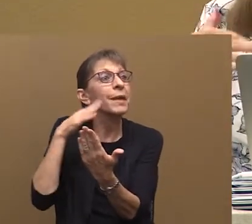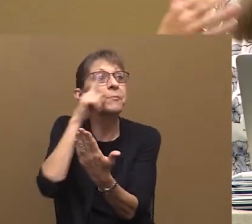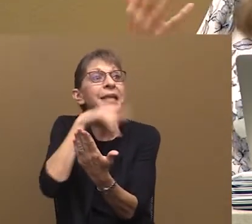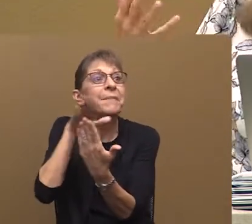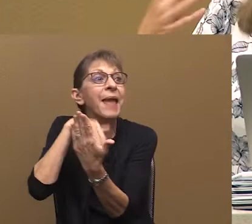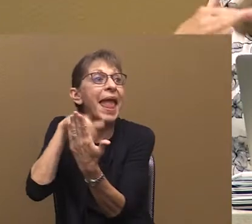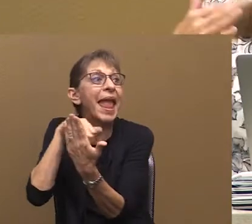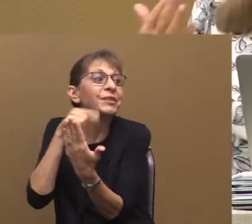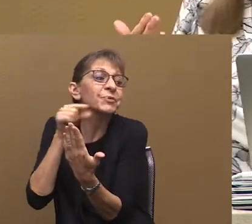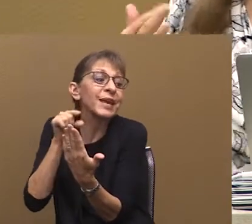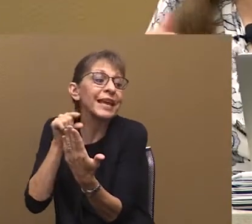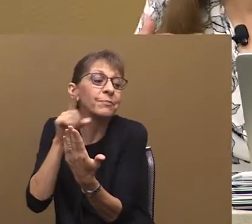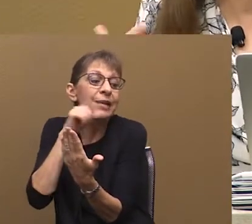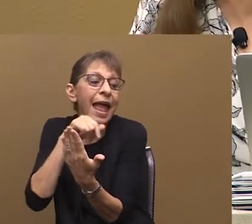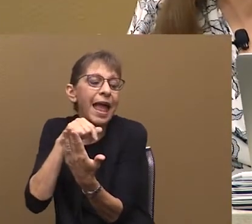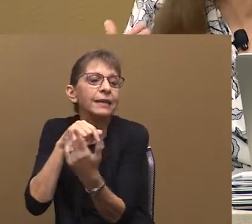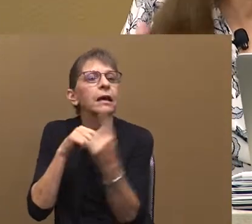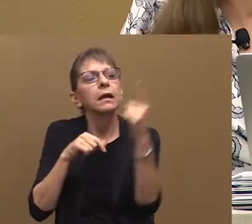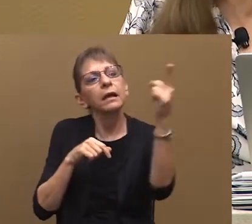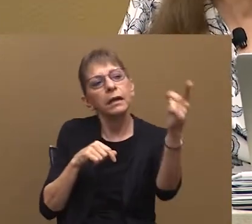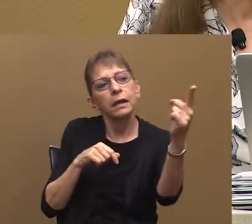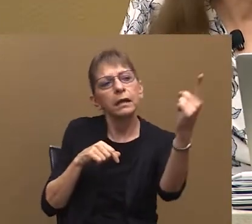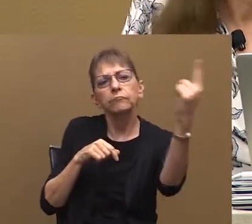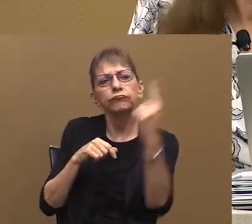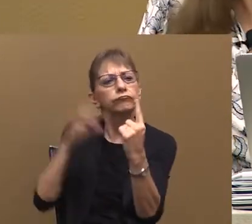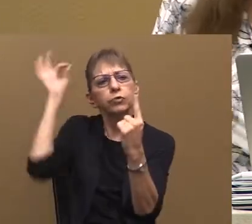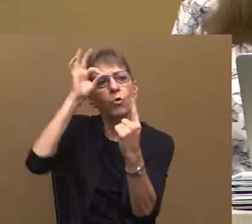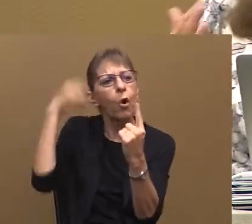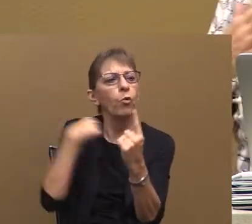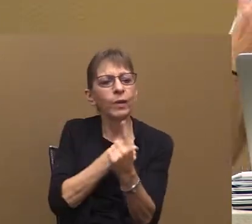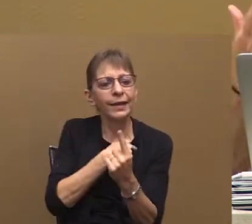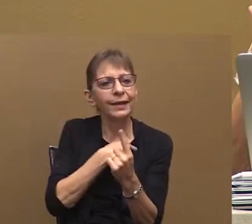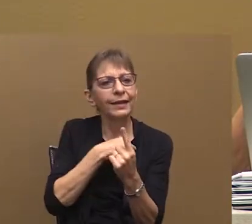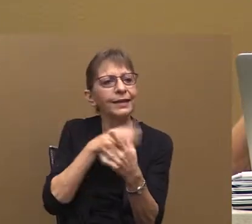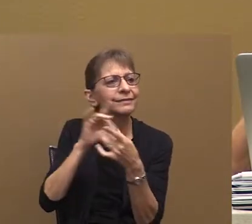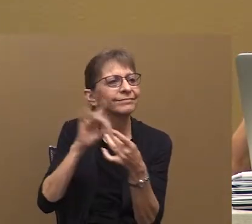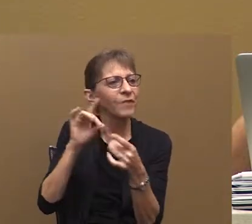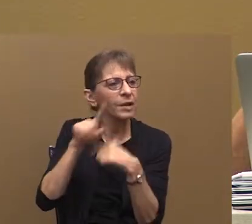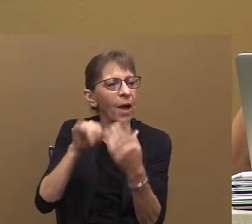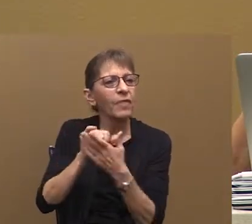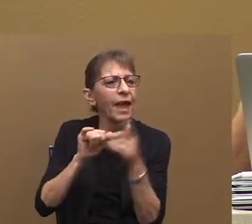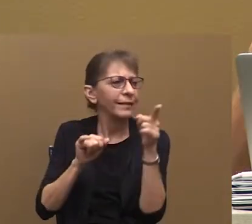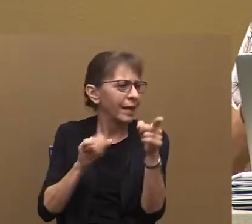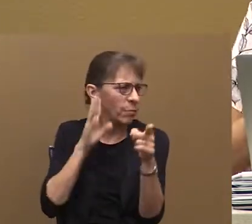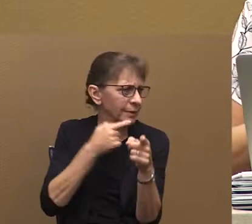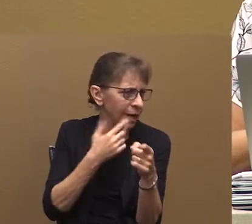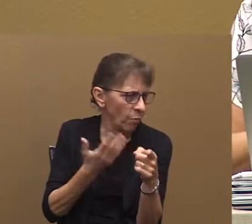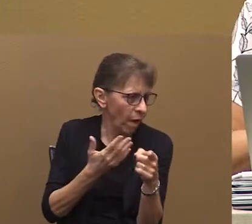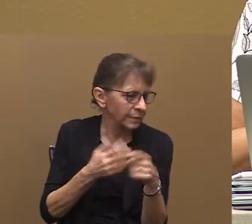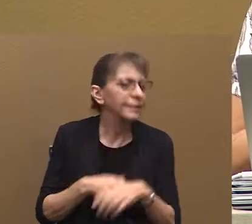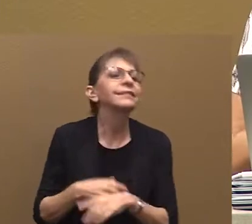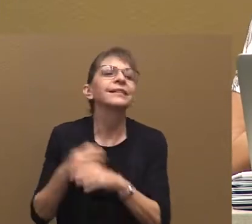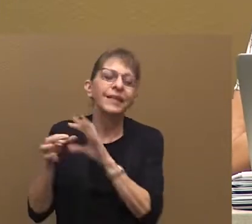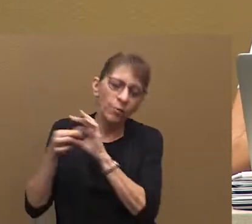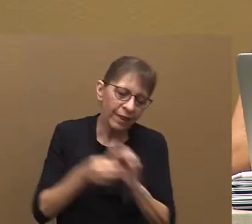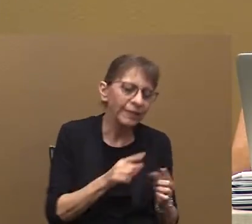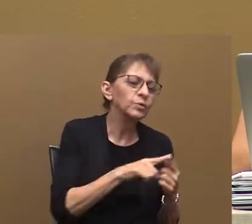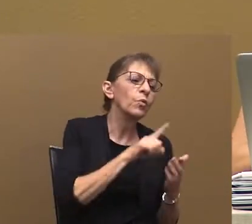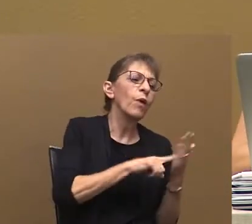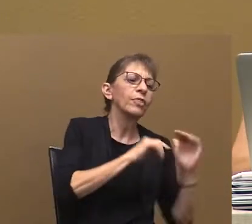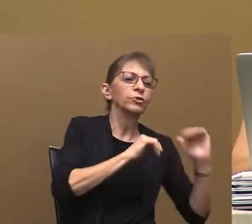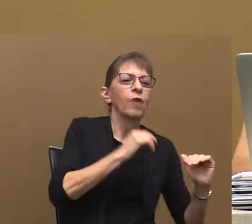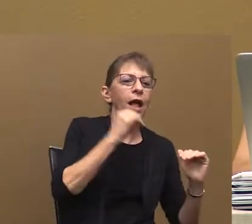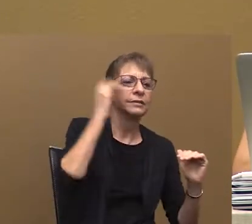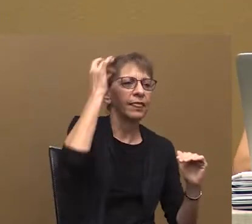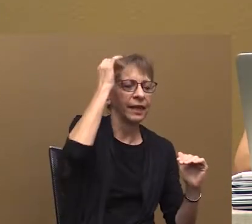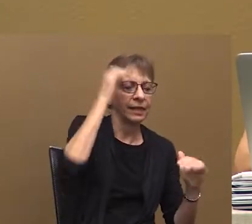say? And again, that's a little insight into theory of mind for what the child might be thinking. And